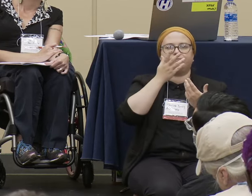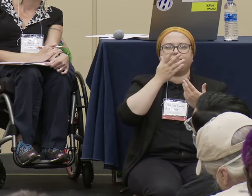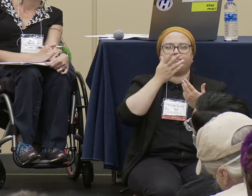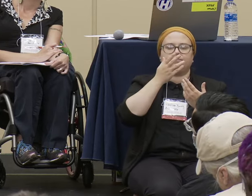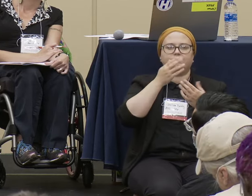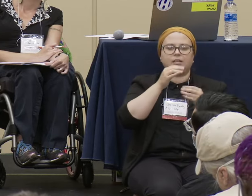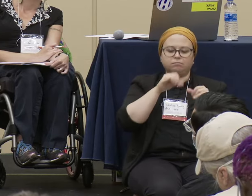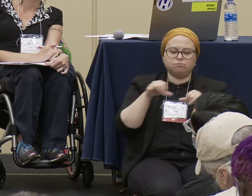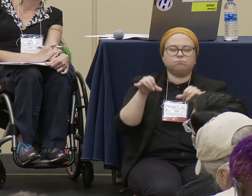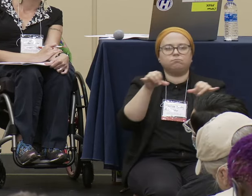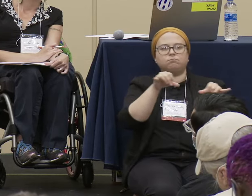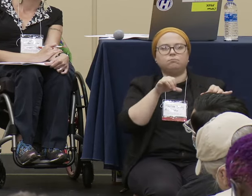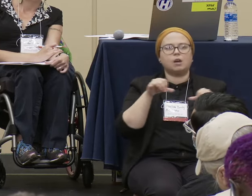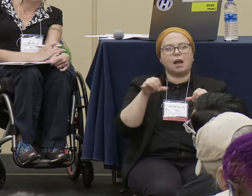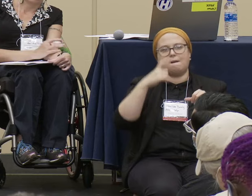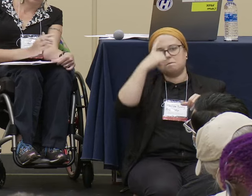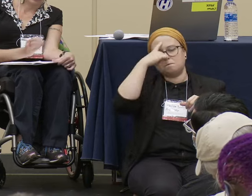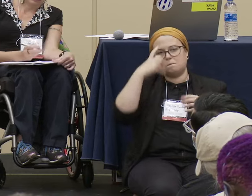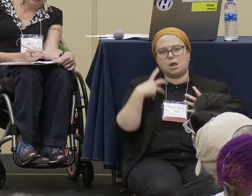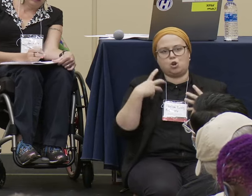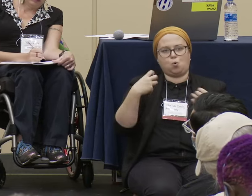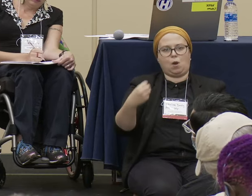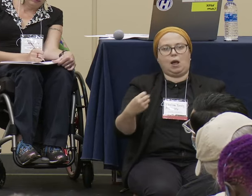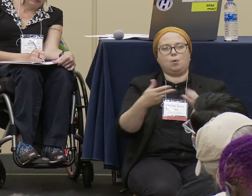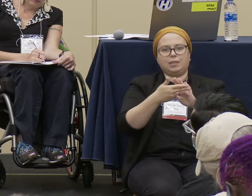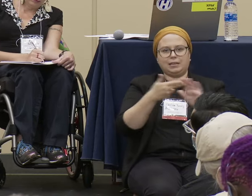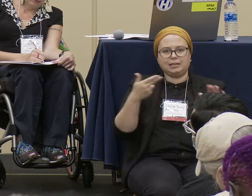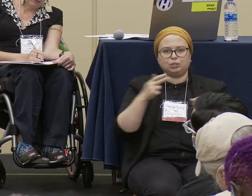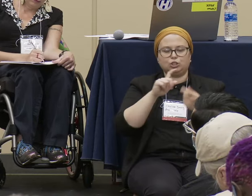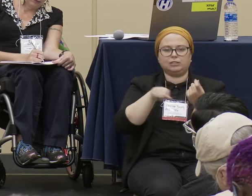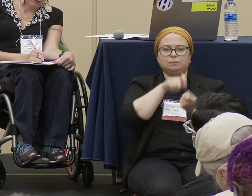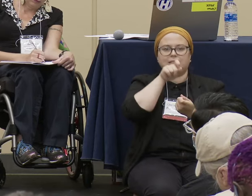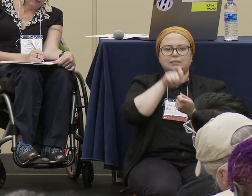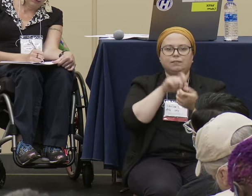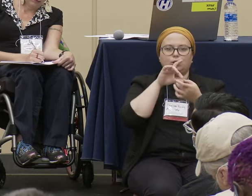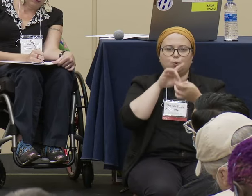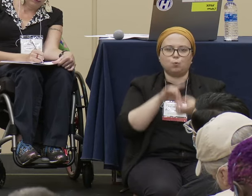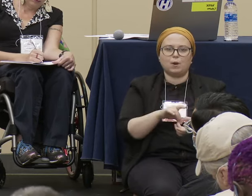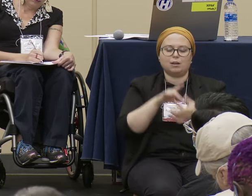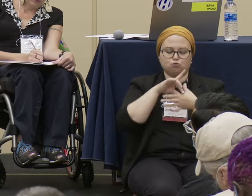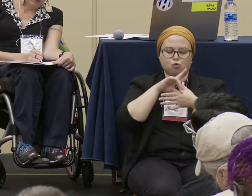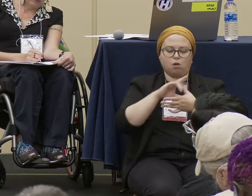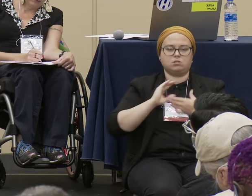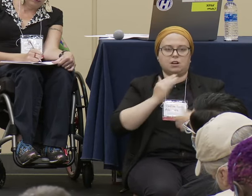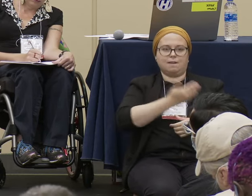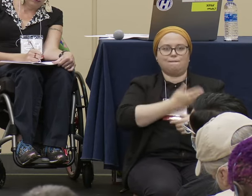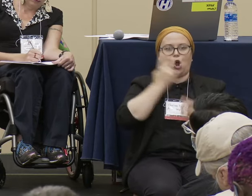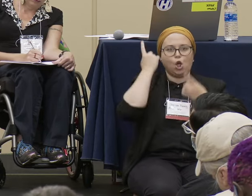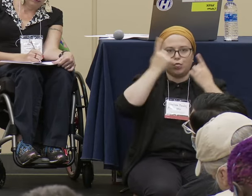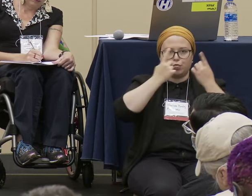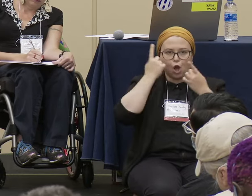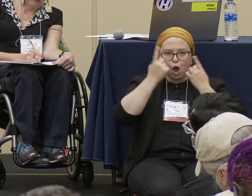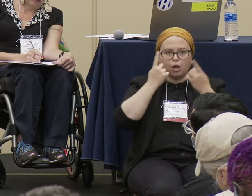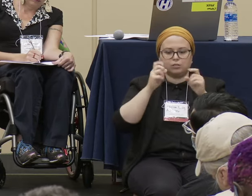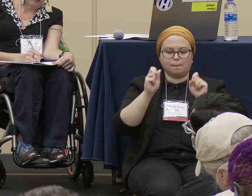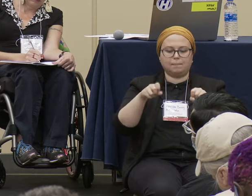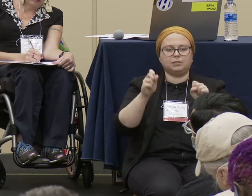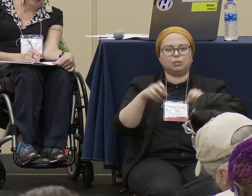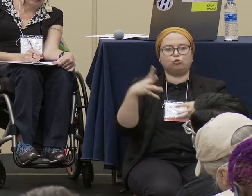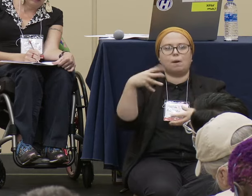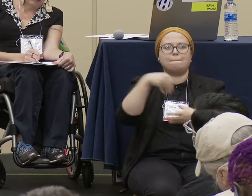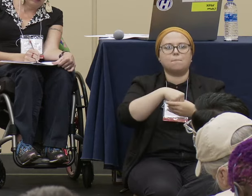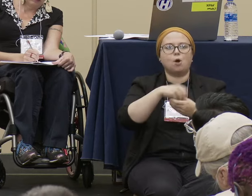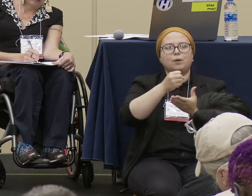So specifically, as it has to do with the content of our thoughts and the potential involvement of